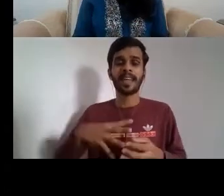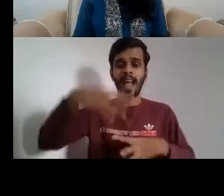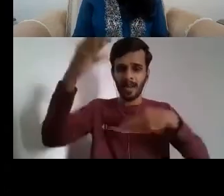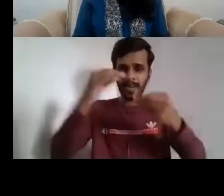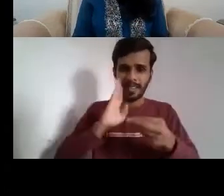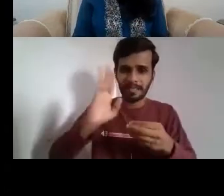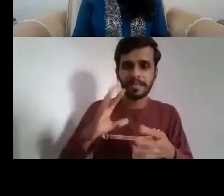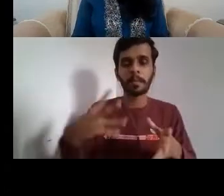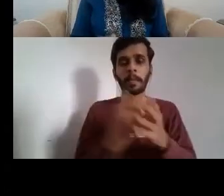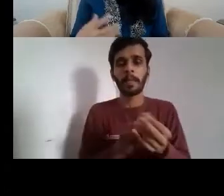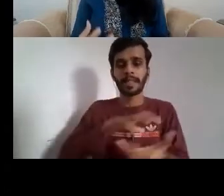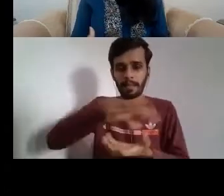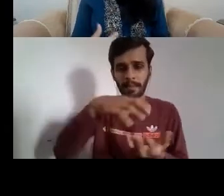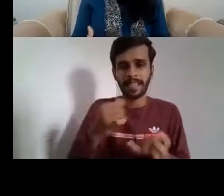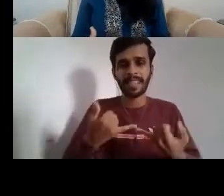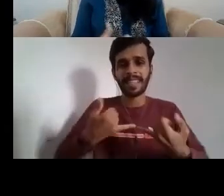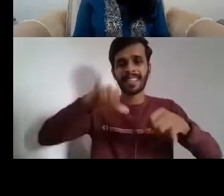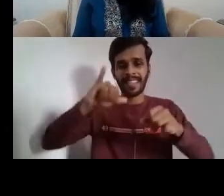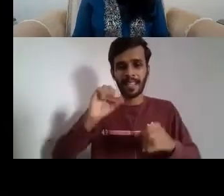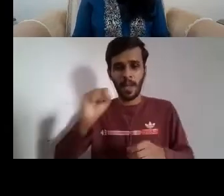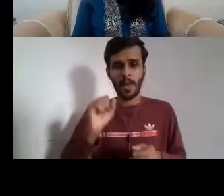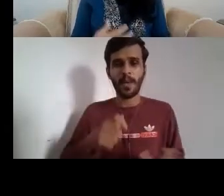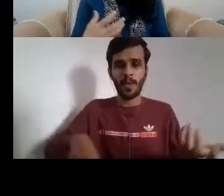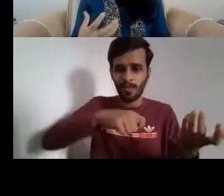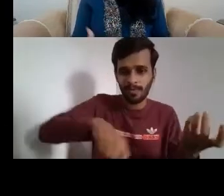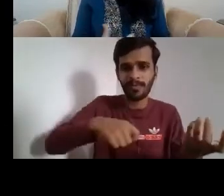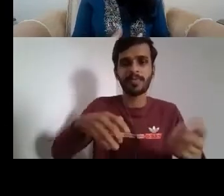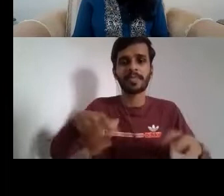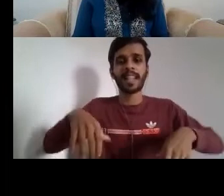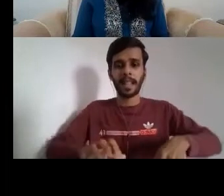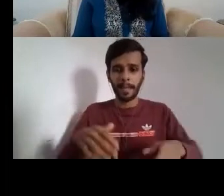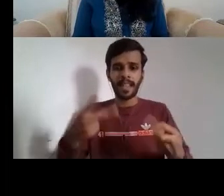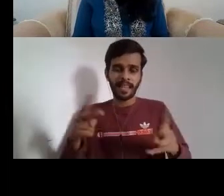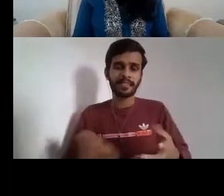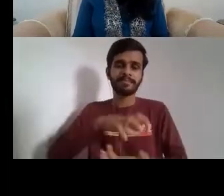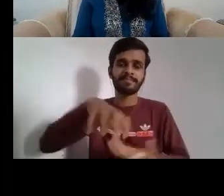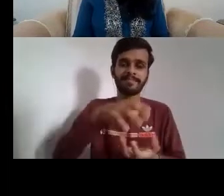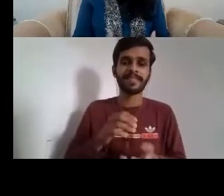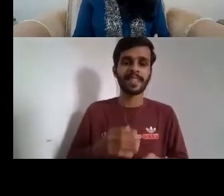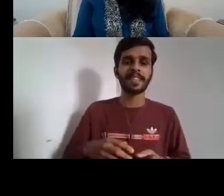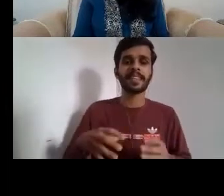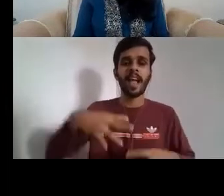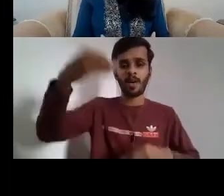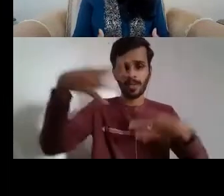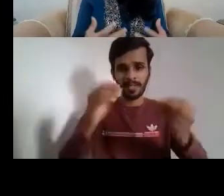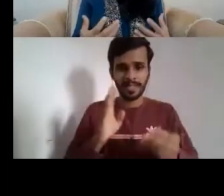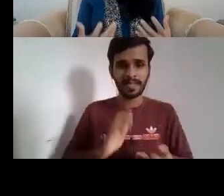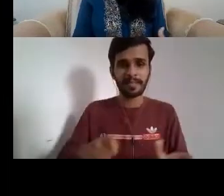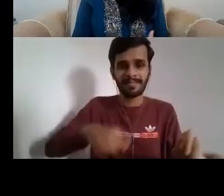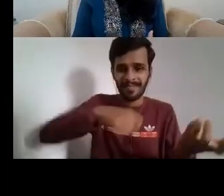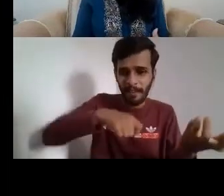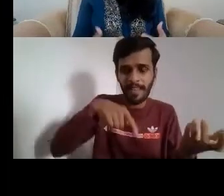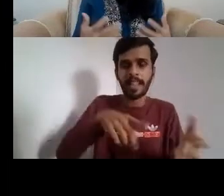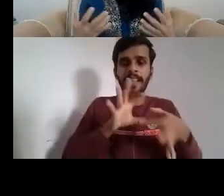instrumentation. Along with Indian instruments, he used many Western instruments such as violin,